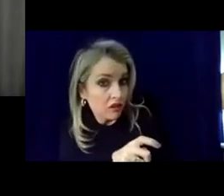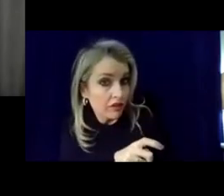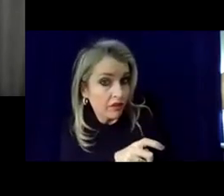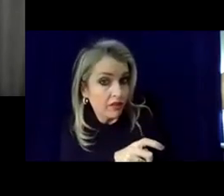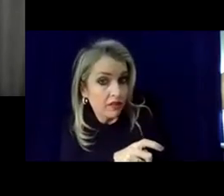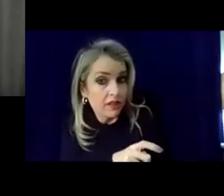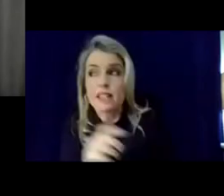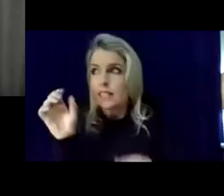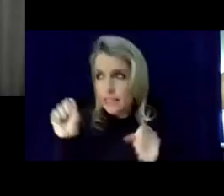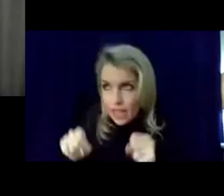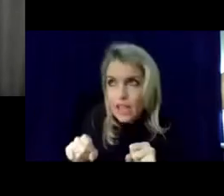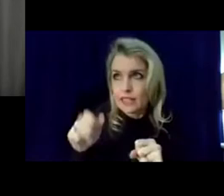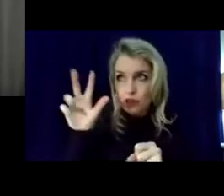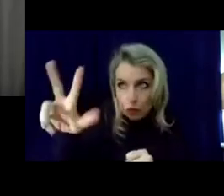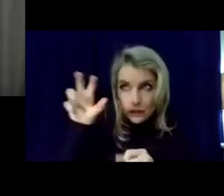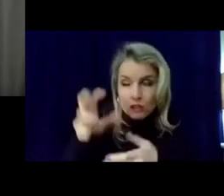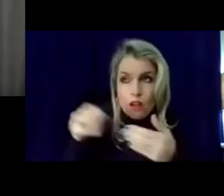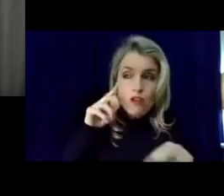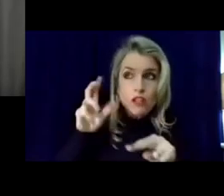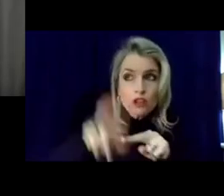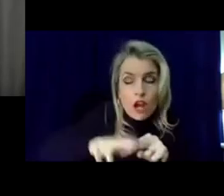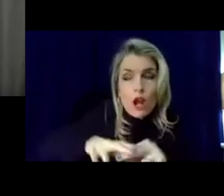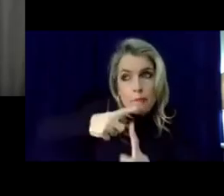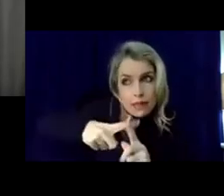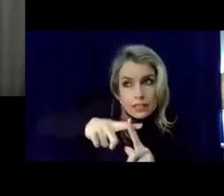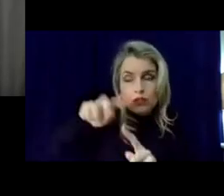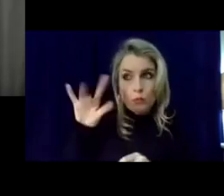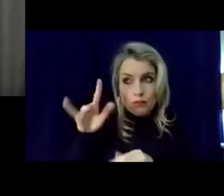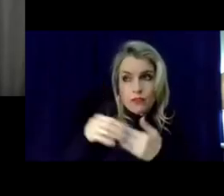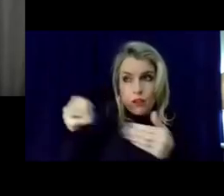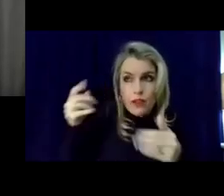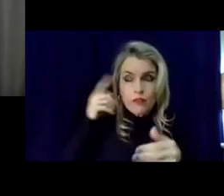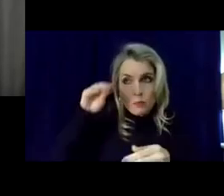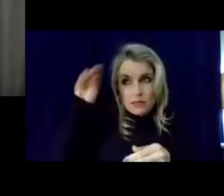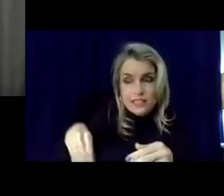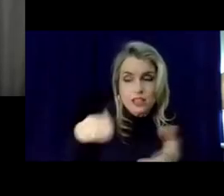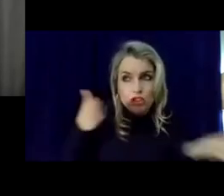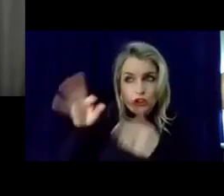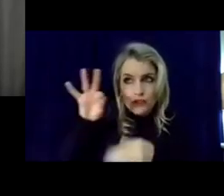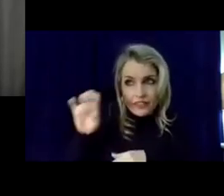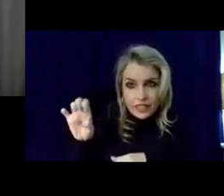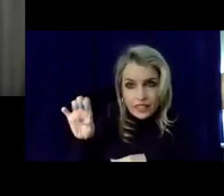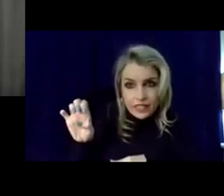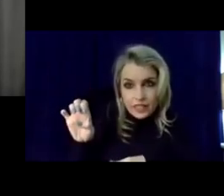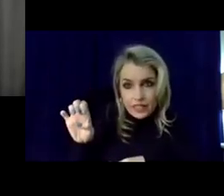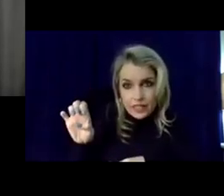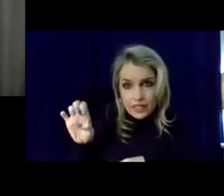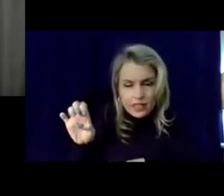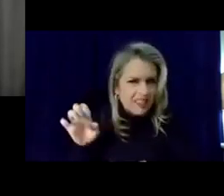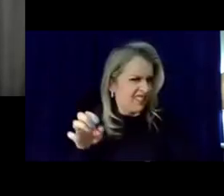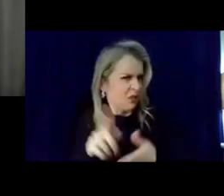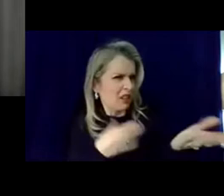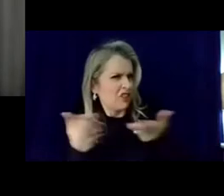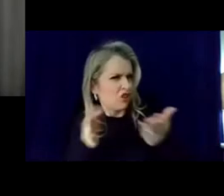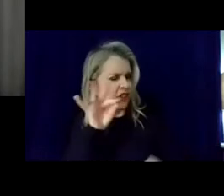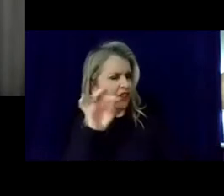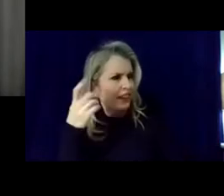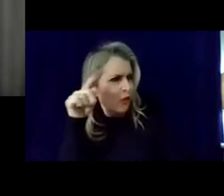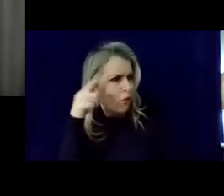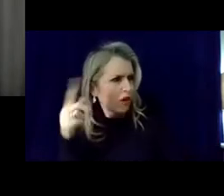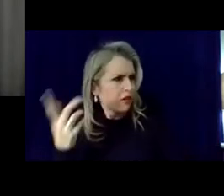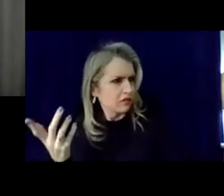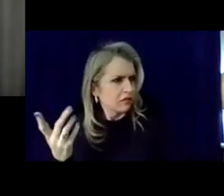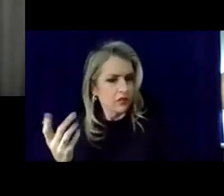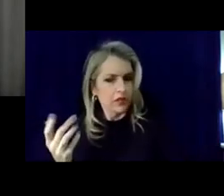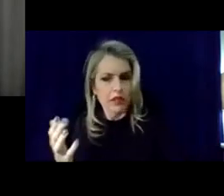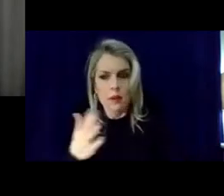Yeah, it's 300 for the chair plus a 25% service fee. What's the service fee for?